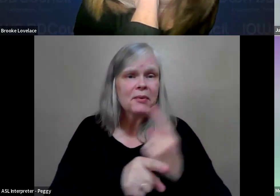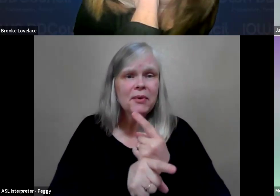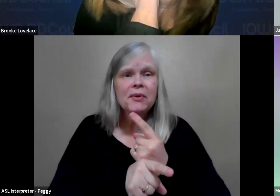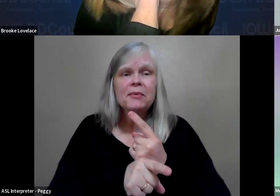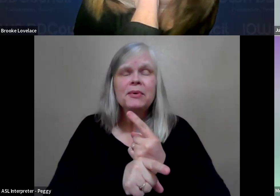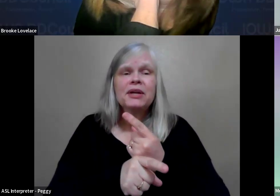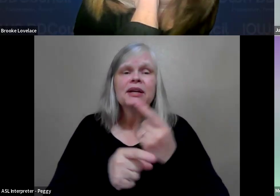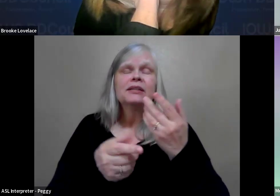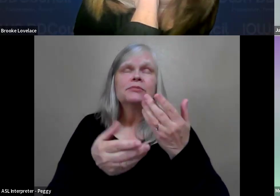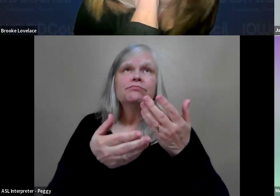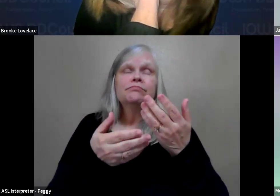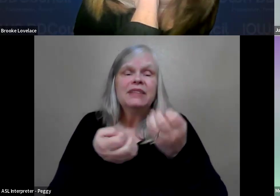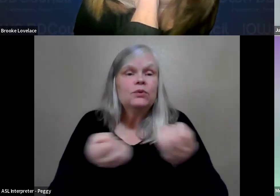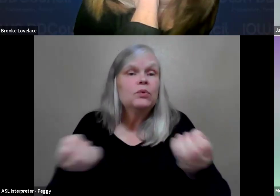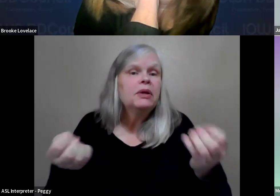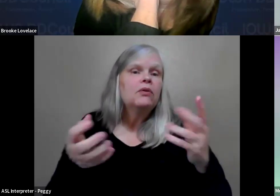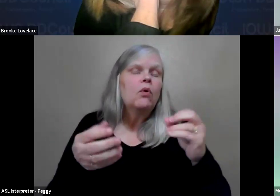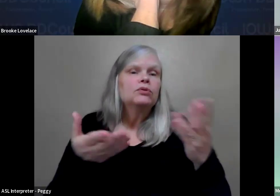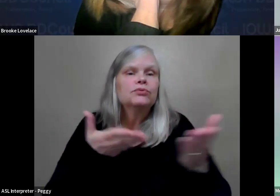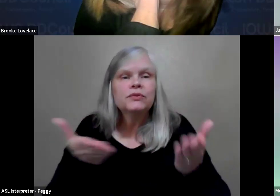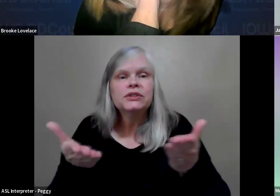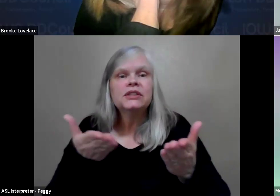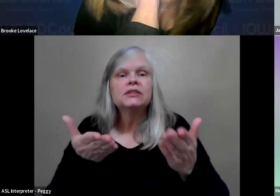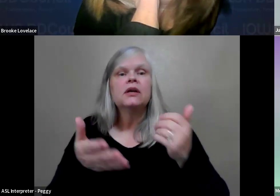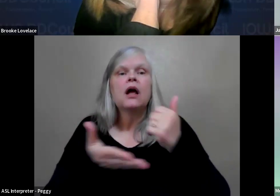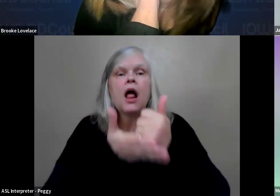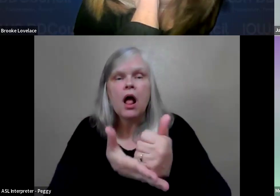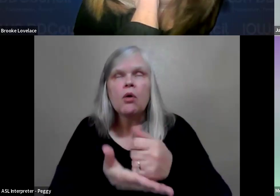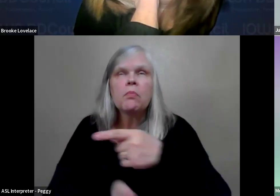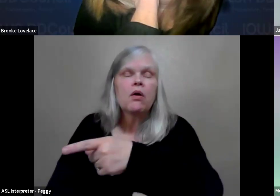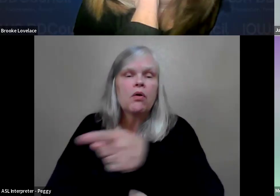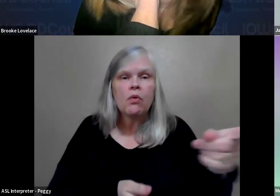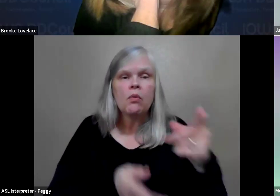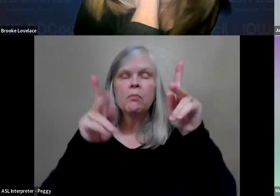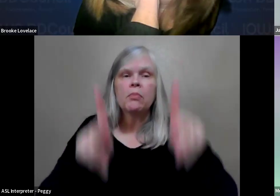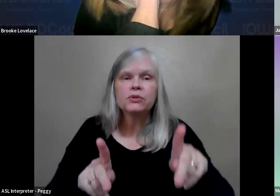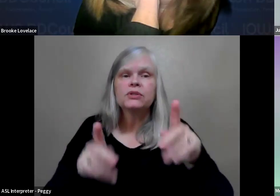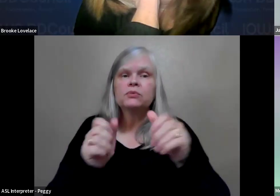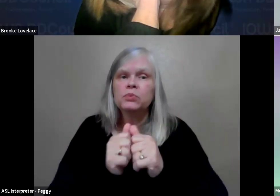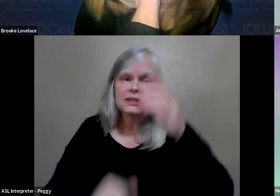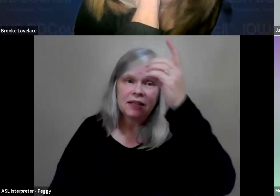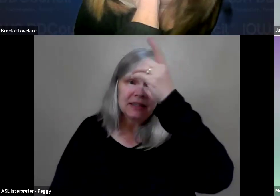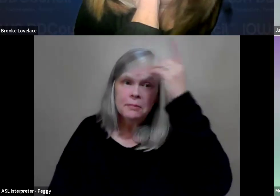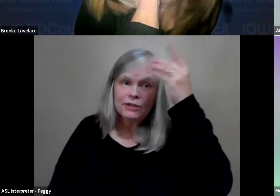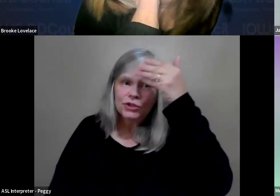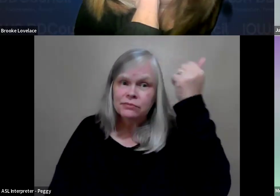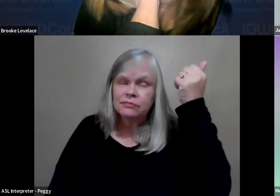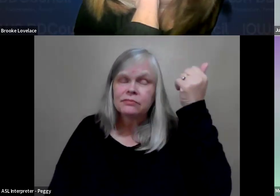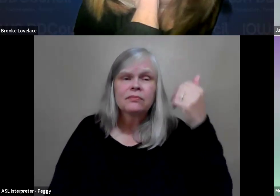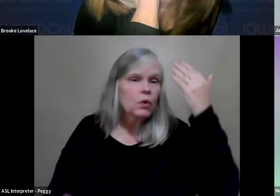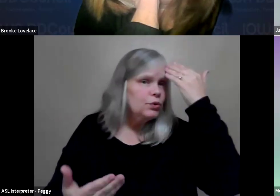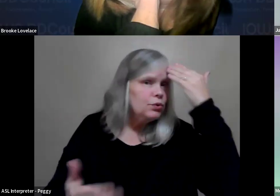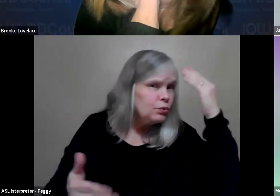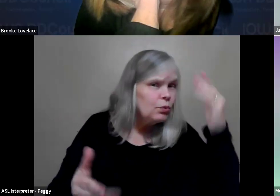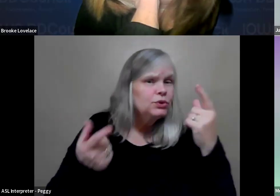members to serve those living with dementia and walk towards that individual with dementia instead of maybe not knowing what to do